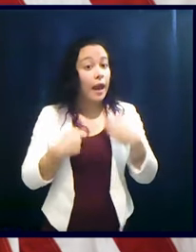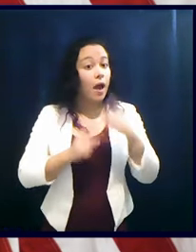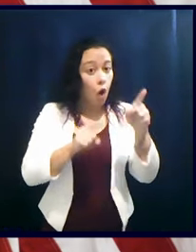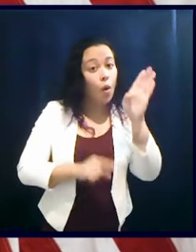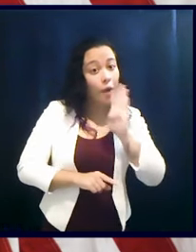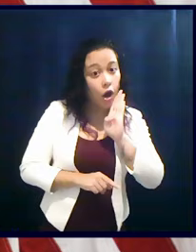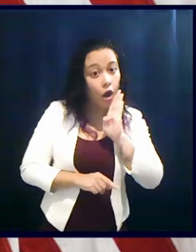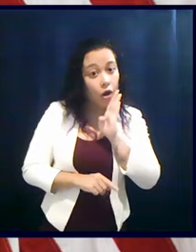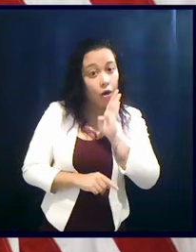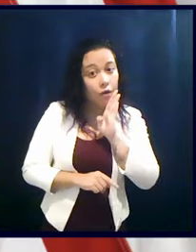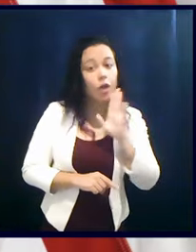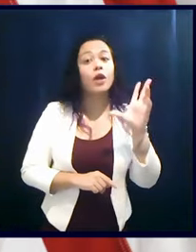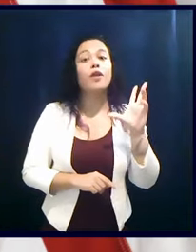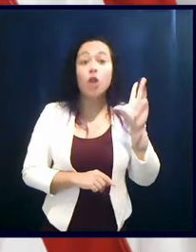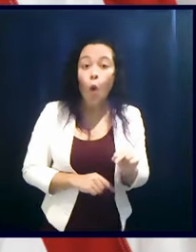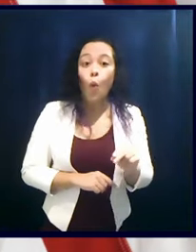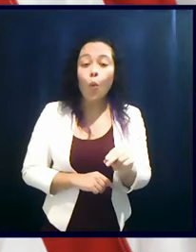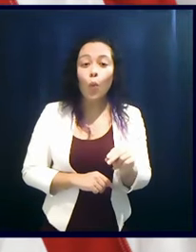bar? No!